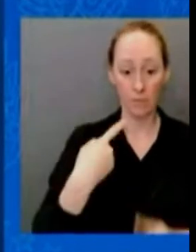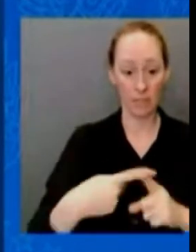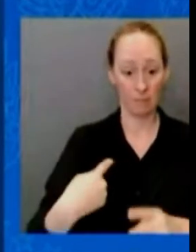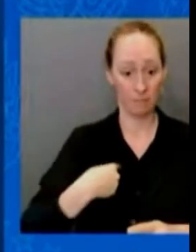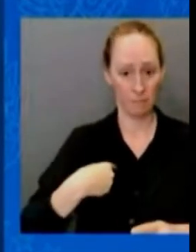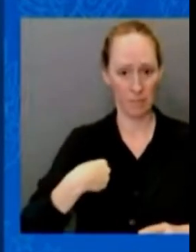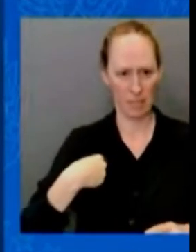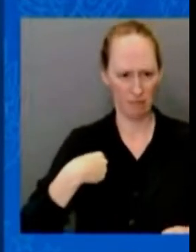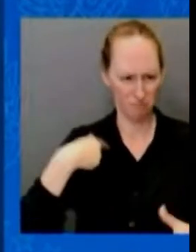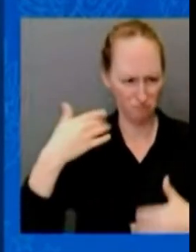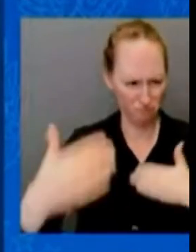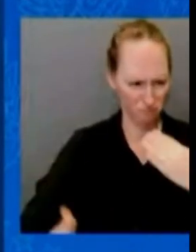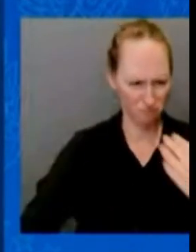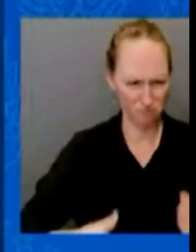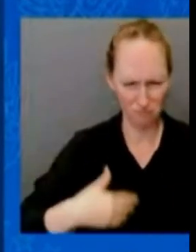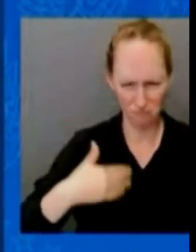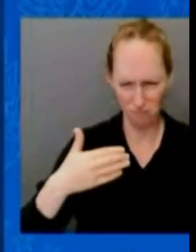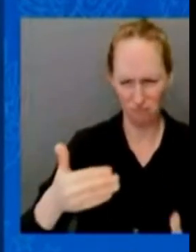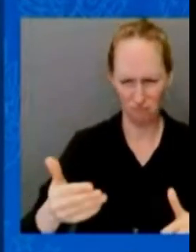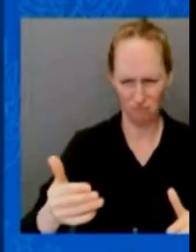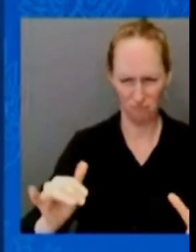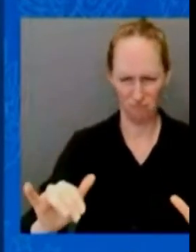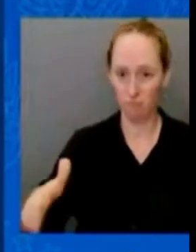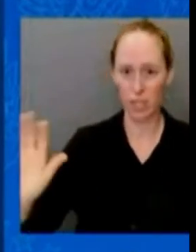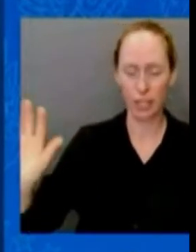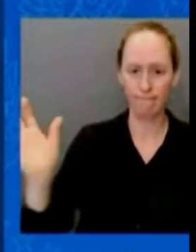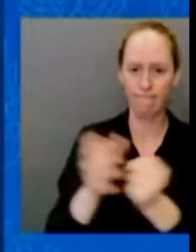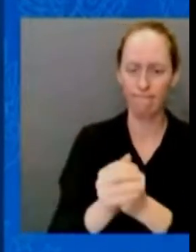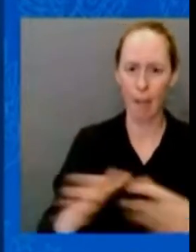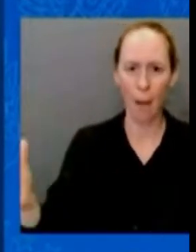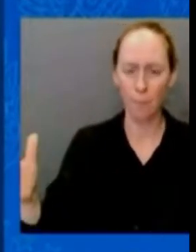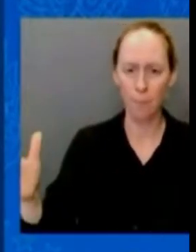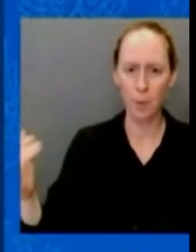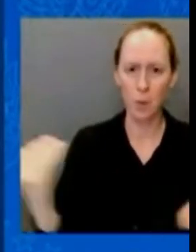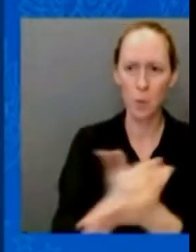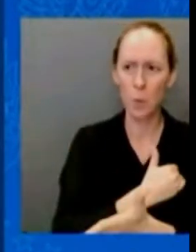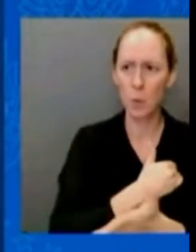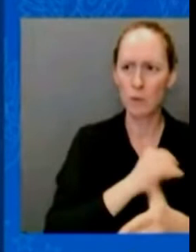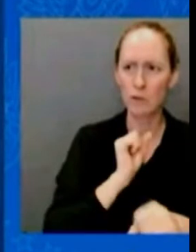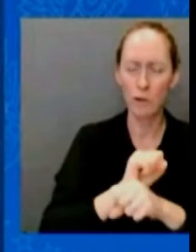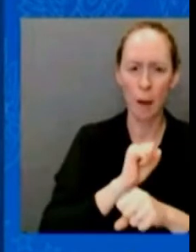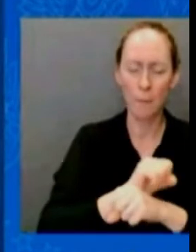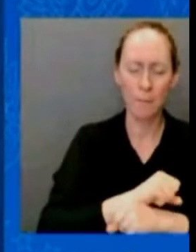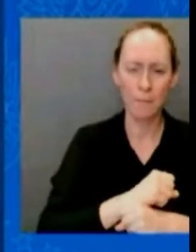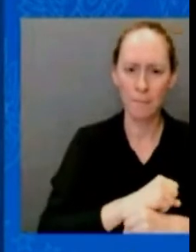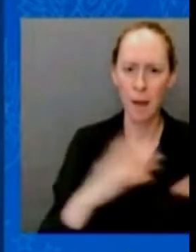Unemployment is at 3.5%, the lowest it's been in 50 years.